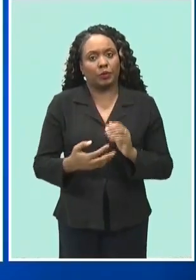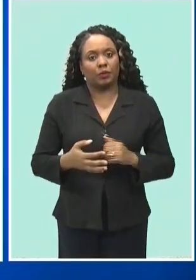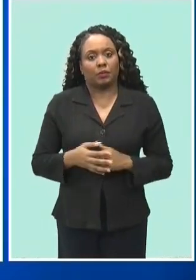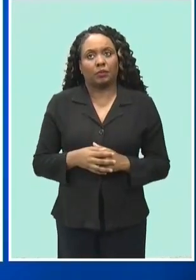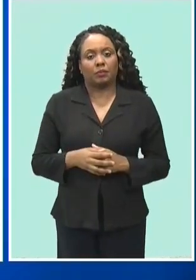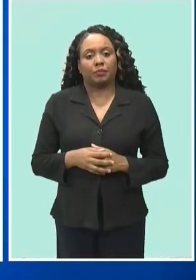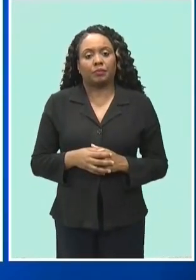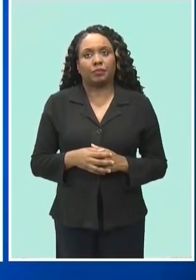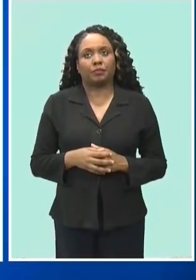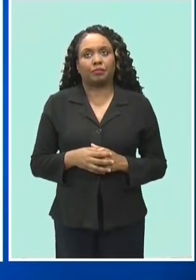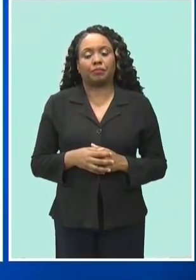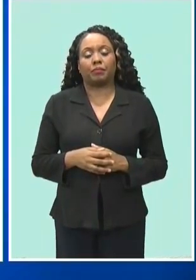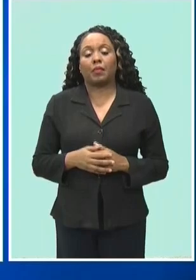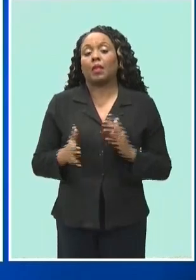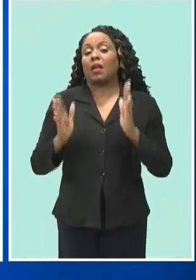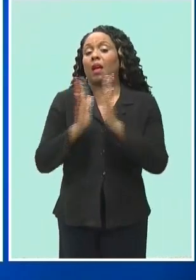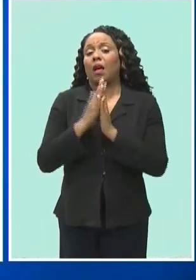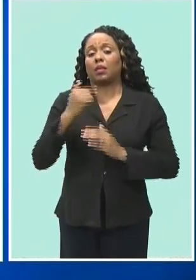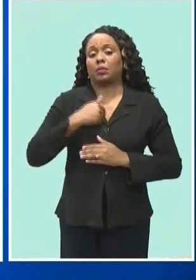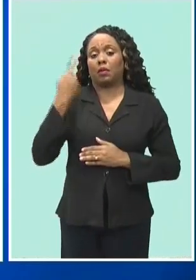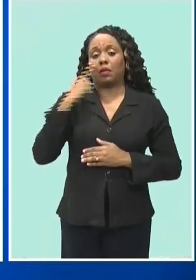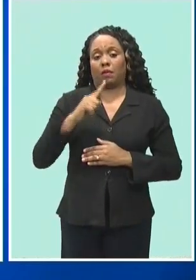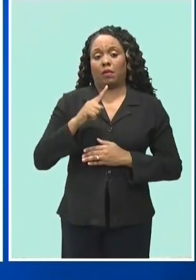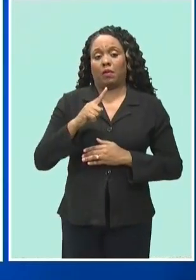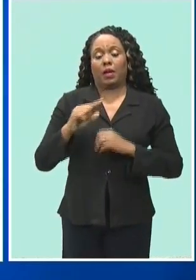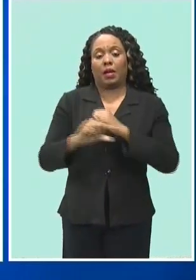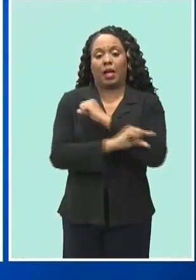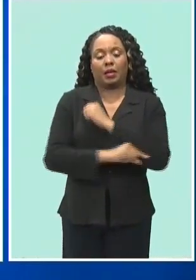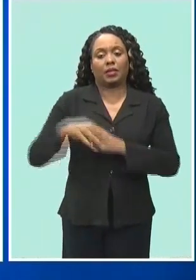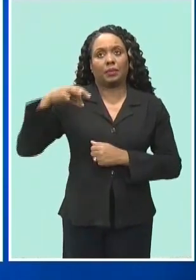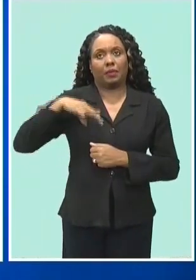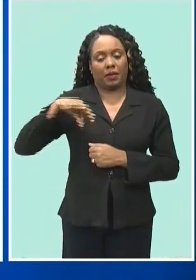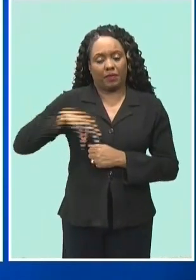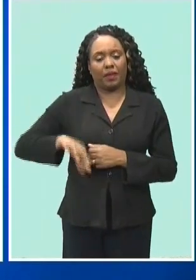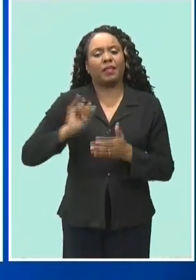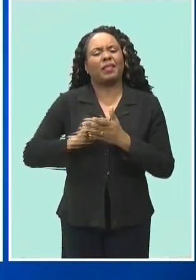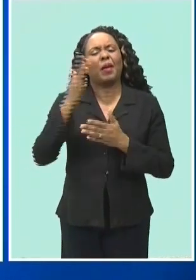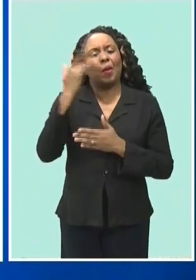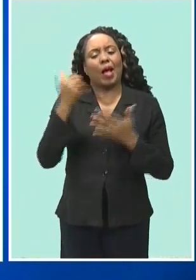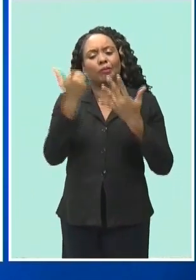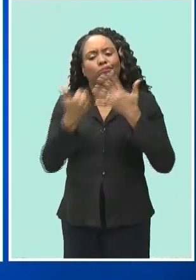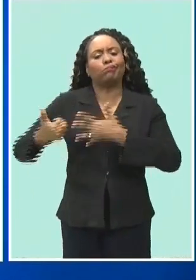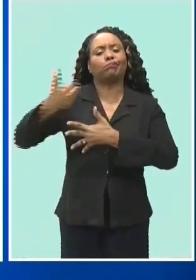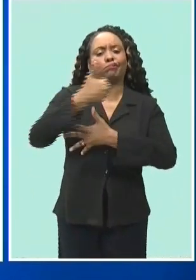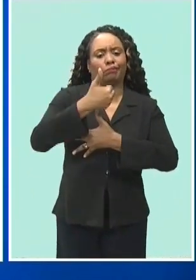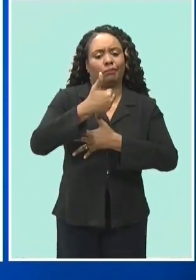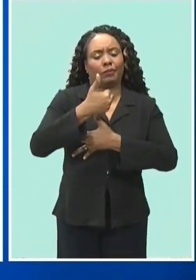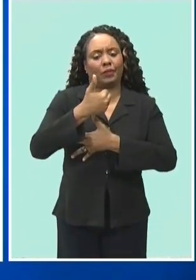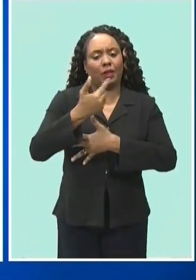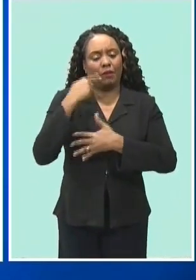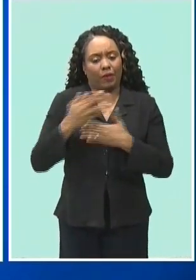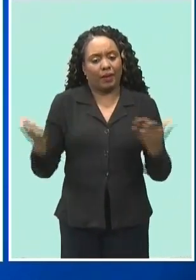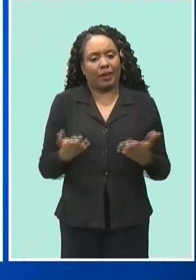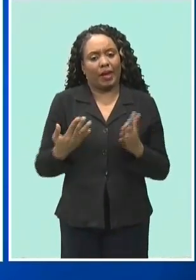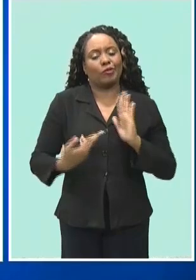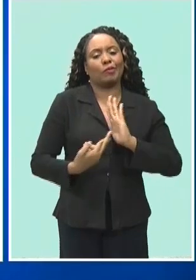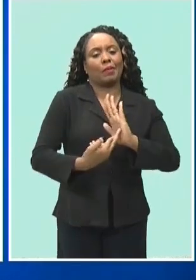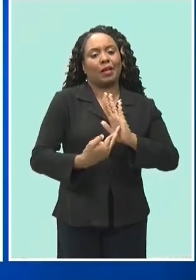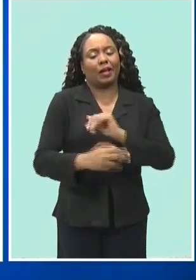me for the sake of the country, and that is why nothing else. My priority would be this. I